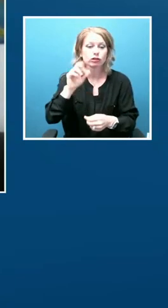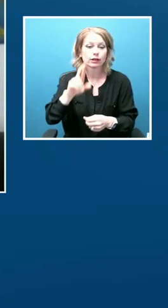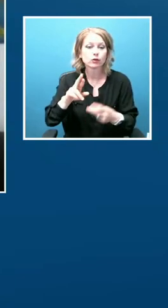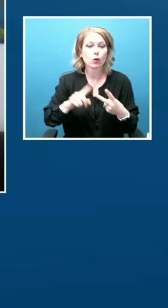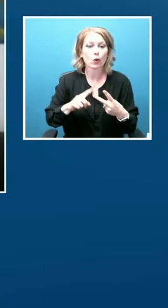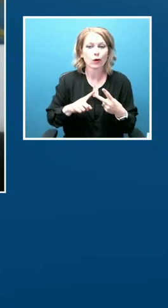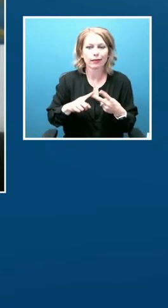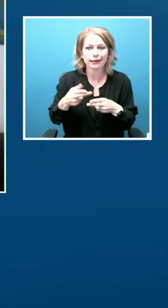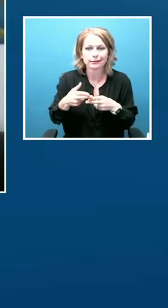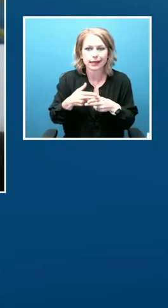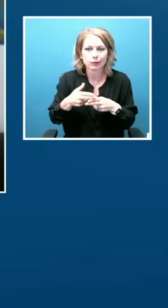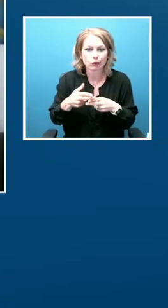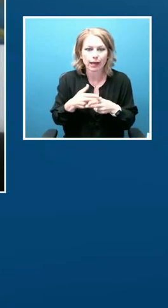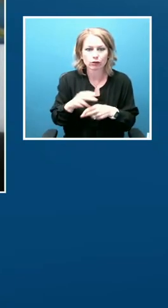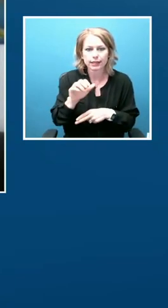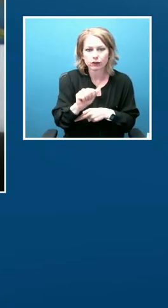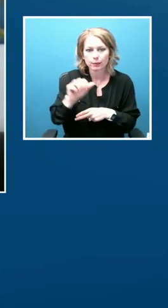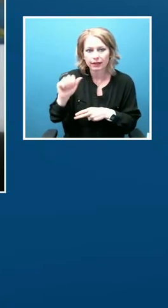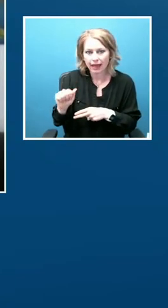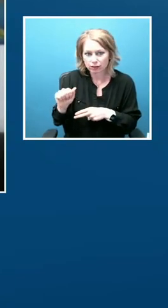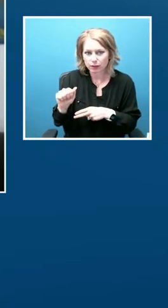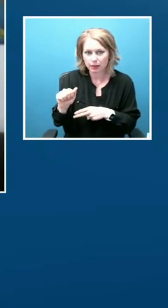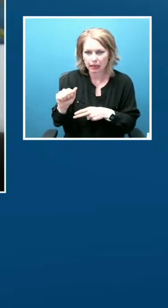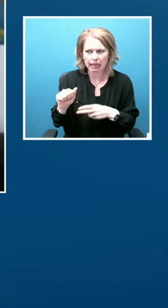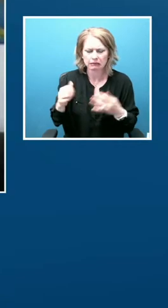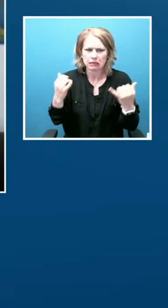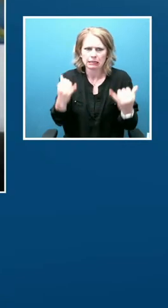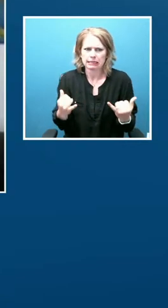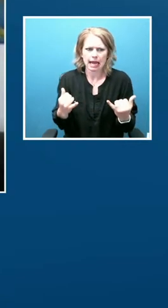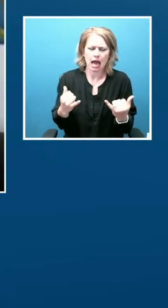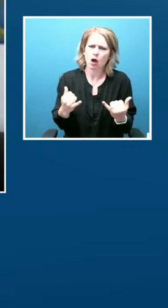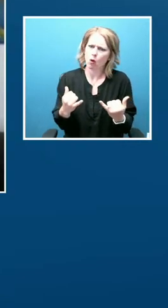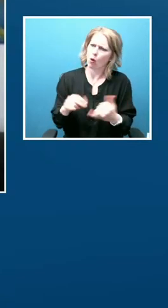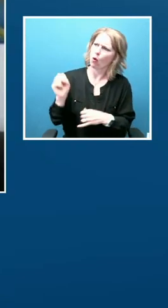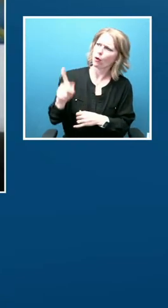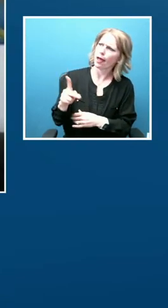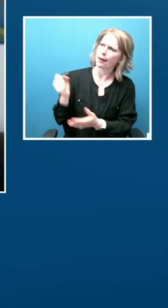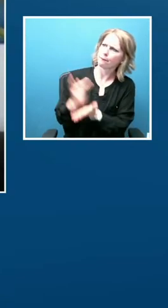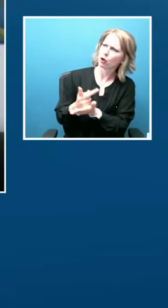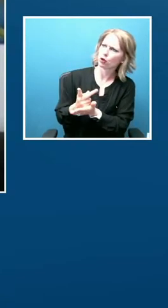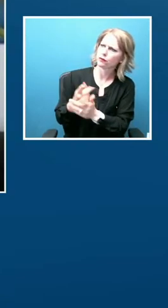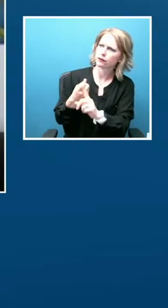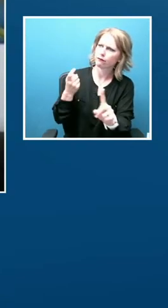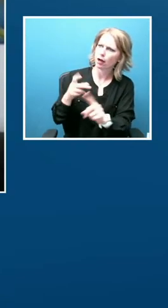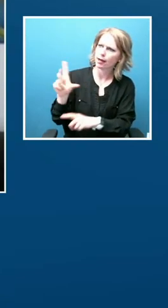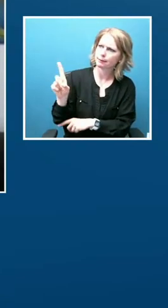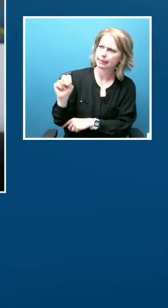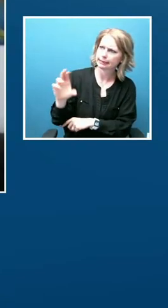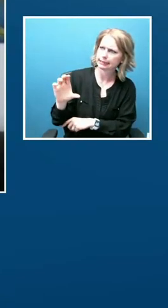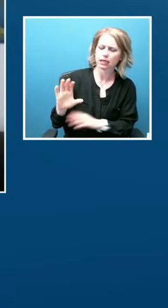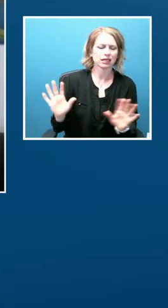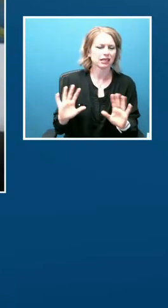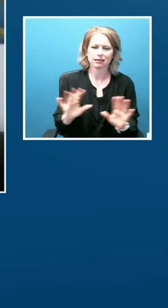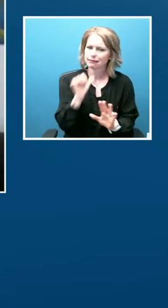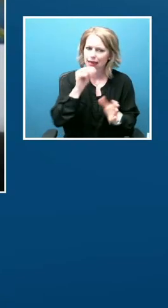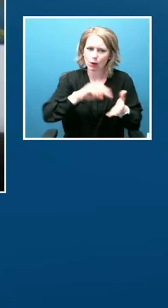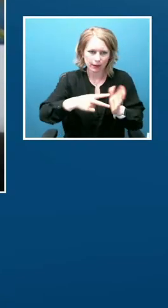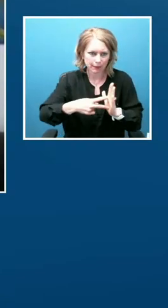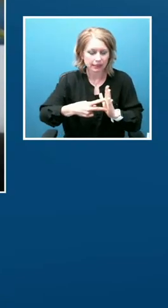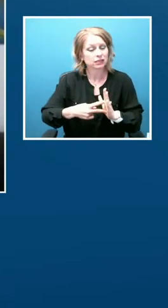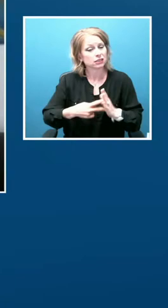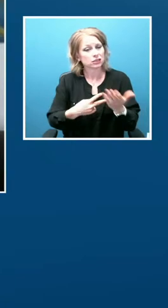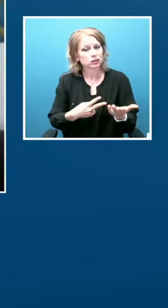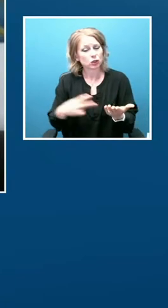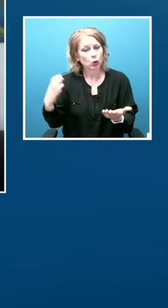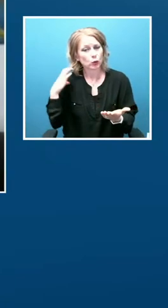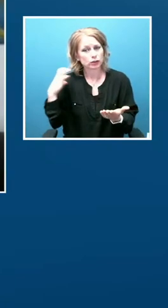action plan was somehow ratified or approved by the DNC. Madam Chairwoman, I believe you have a